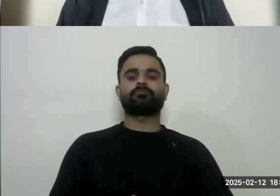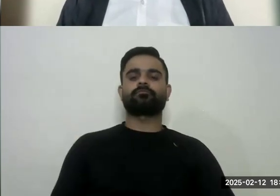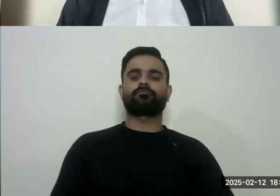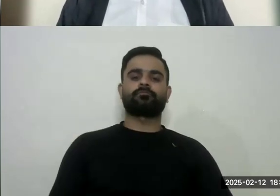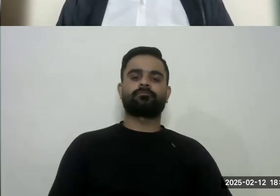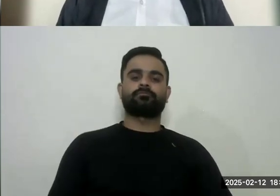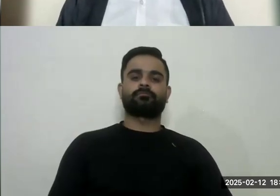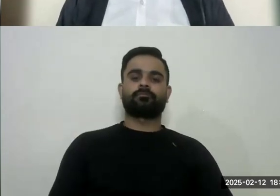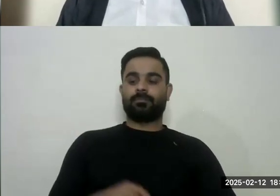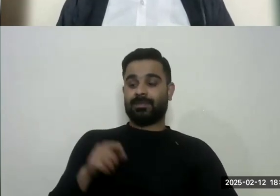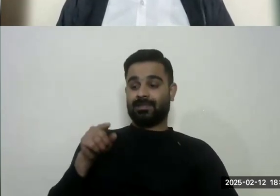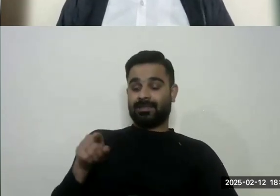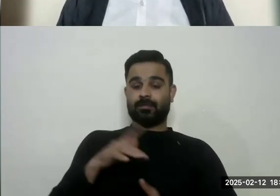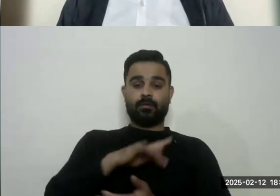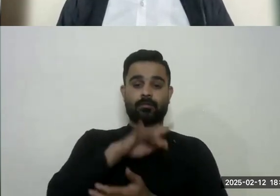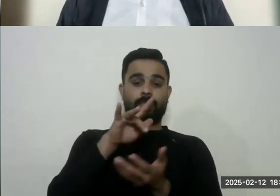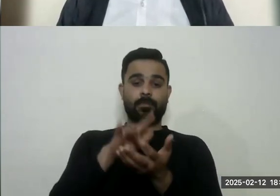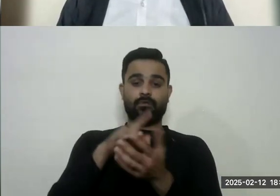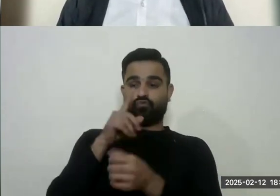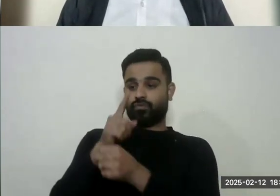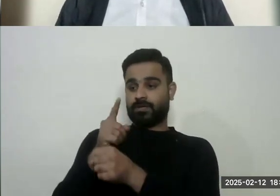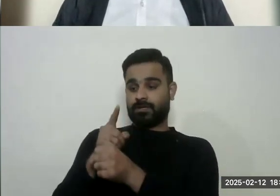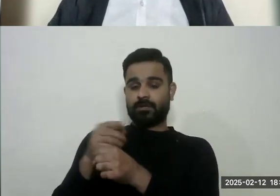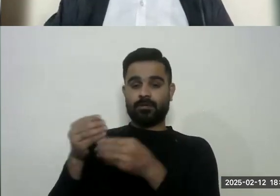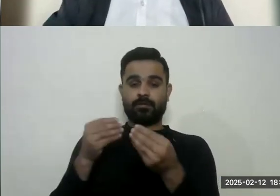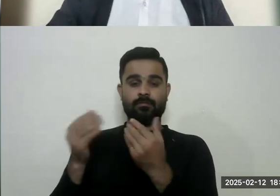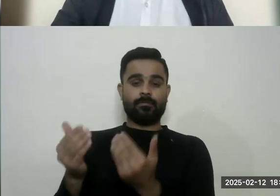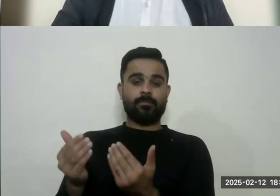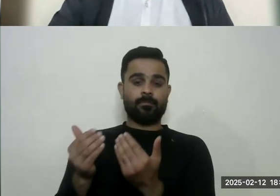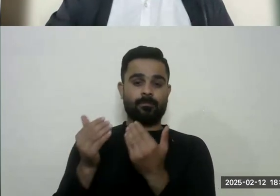So I think those are the spaces where the teacher can give support.